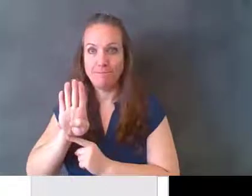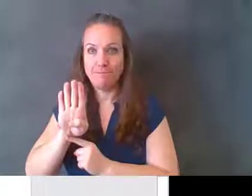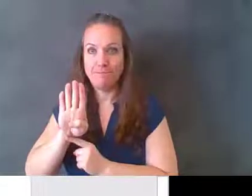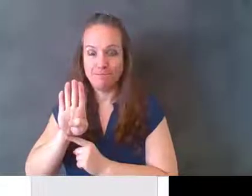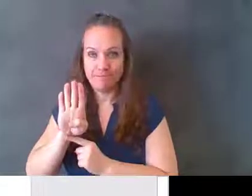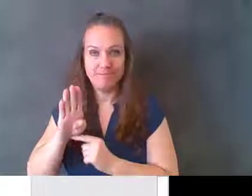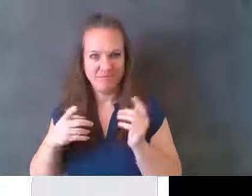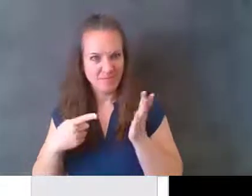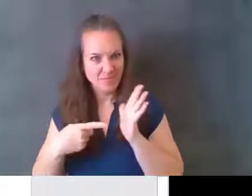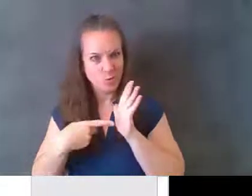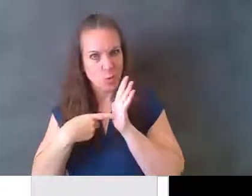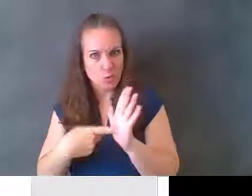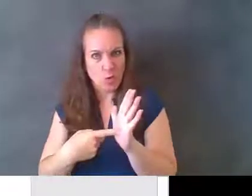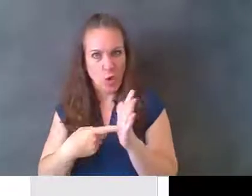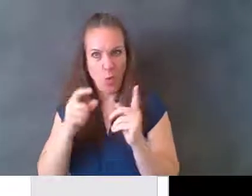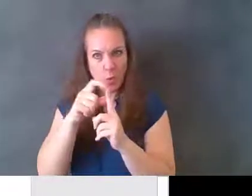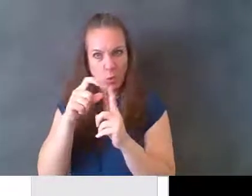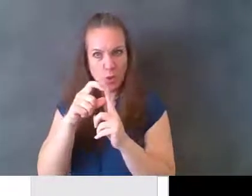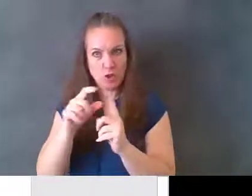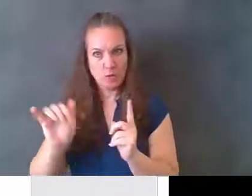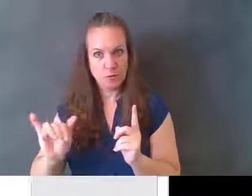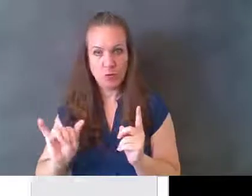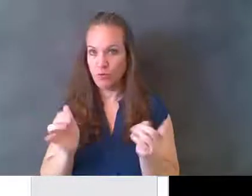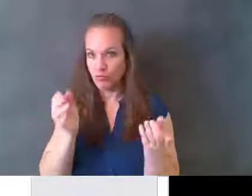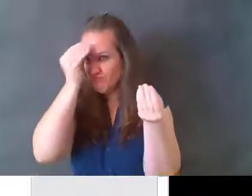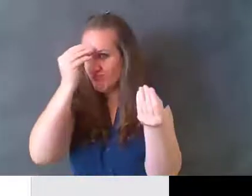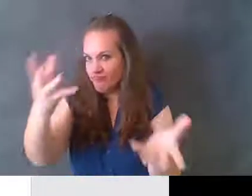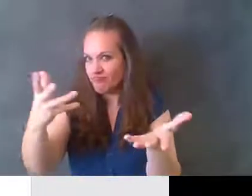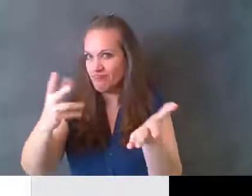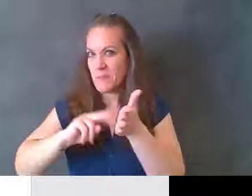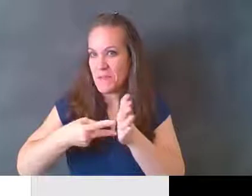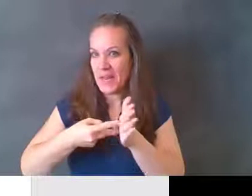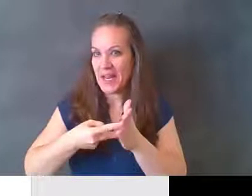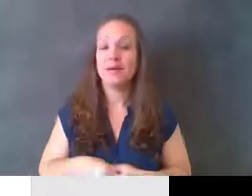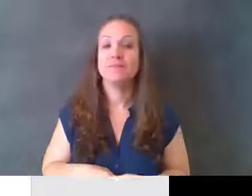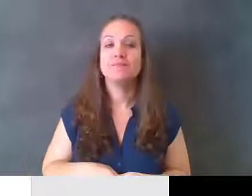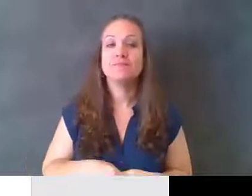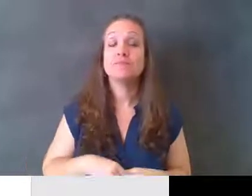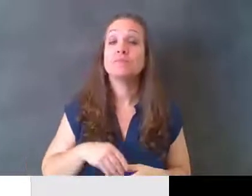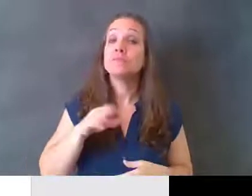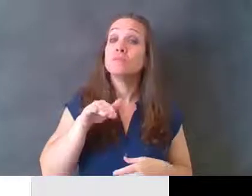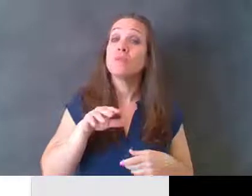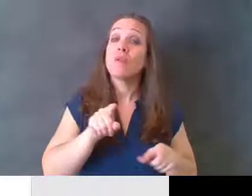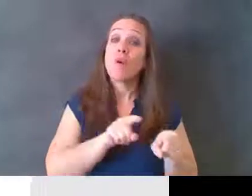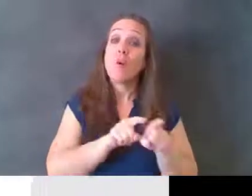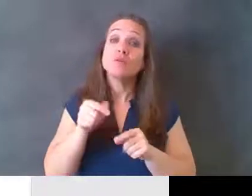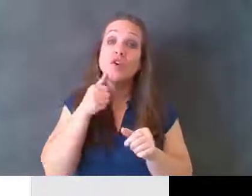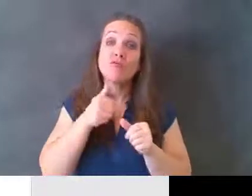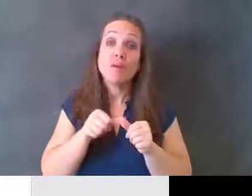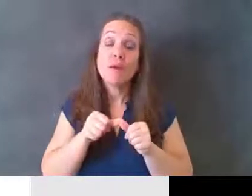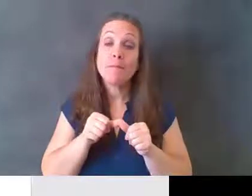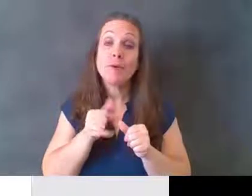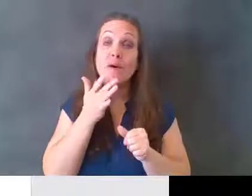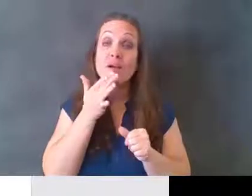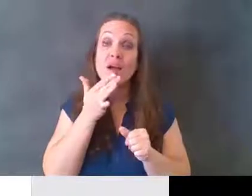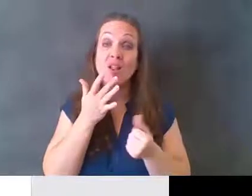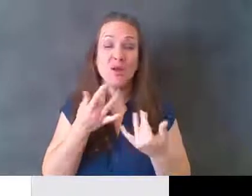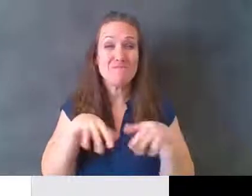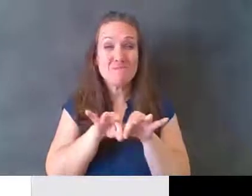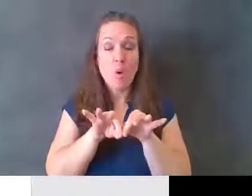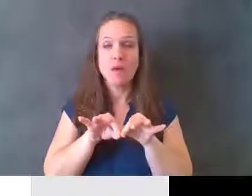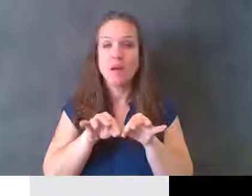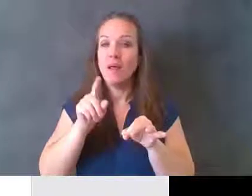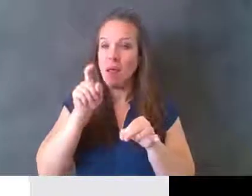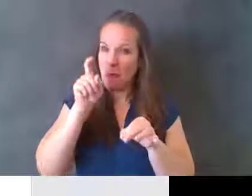words that it is a hub. The other thing we want to keep in mind with color is color contrast. So we want to make